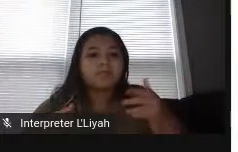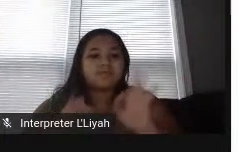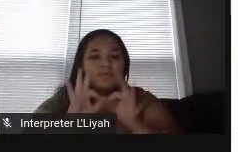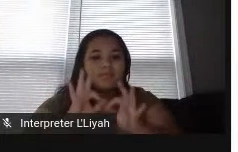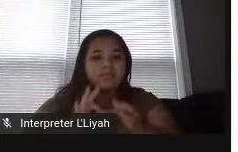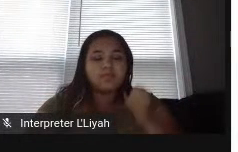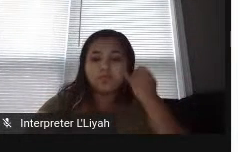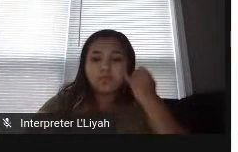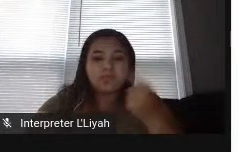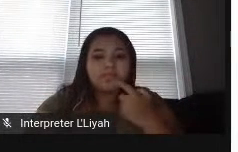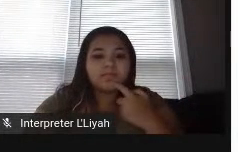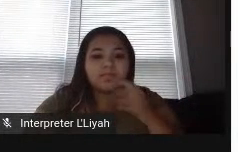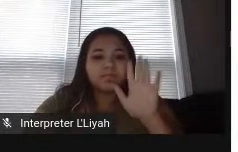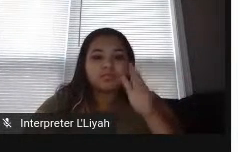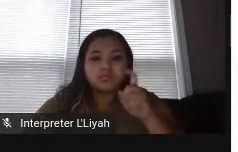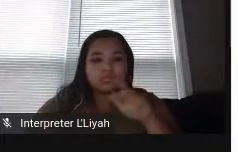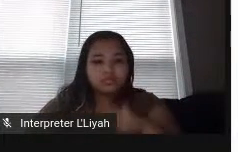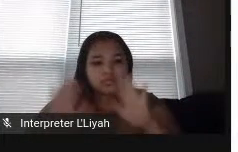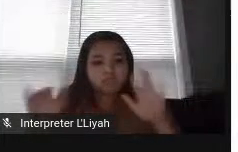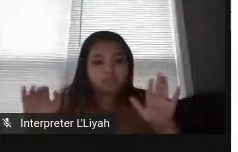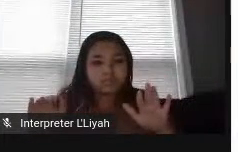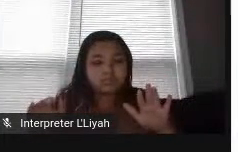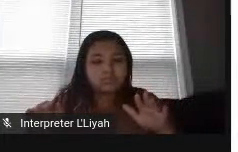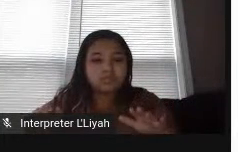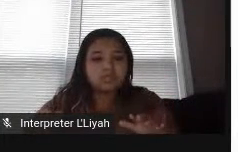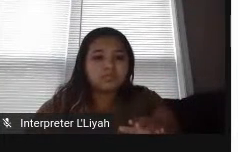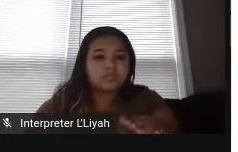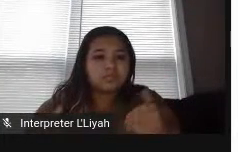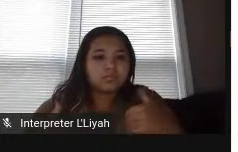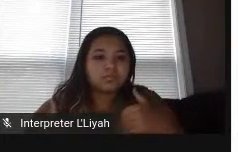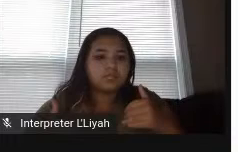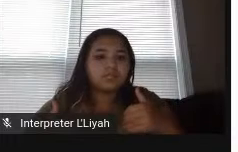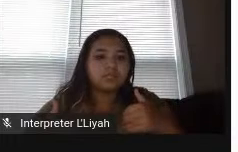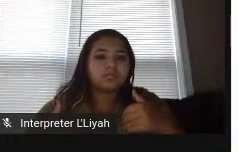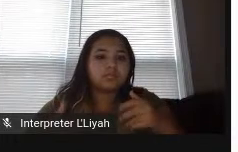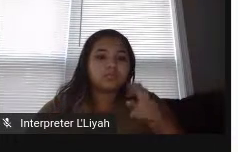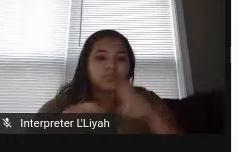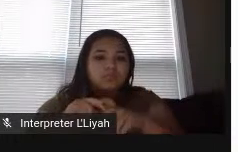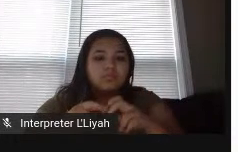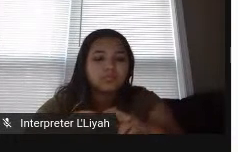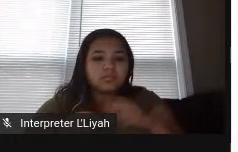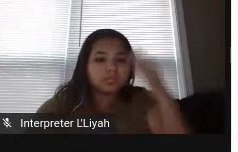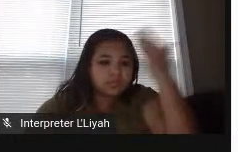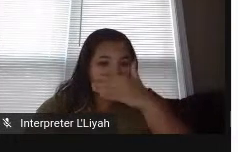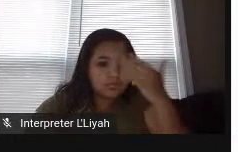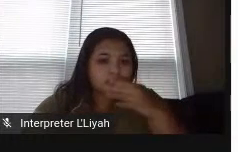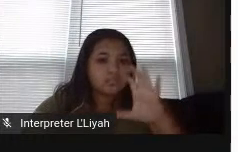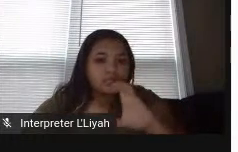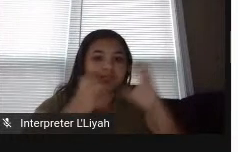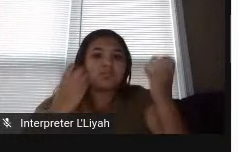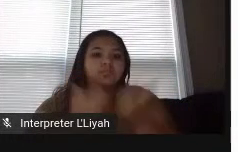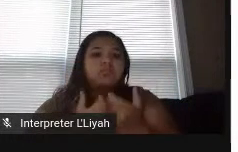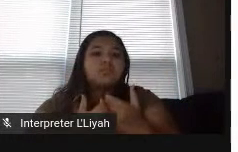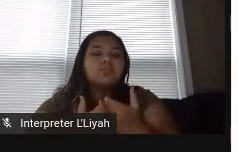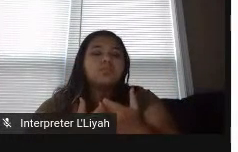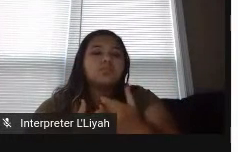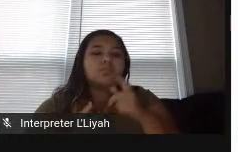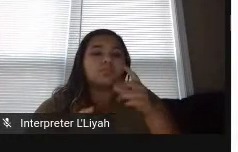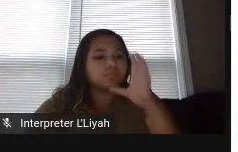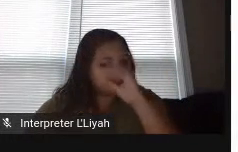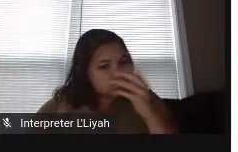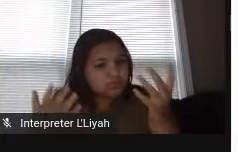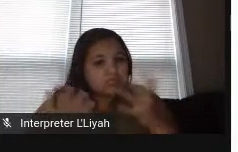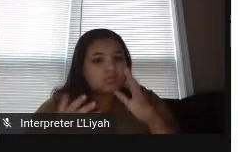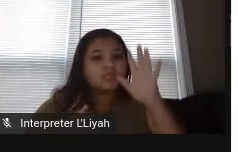interpreter. If it says that your child has to sit in front of the classroom,